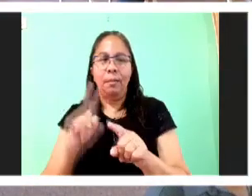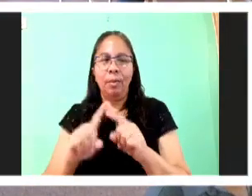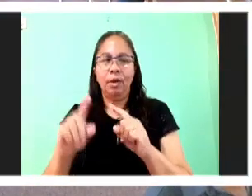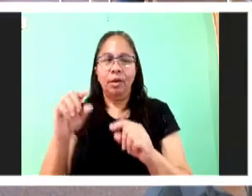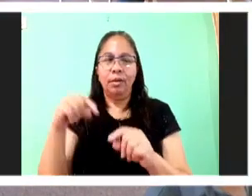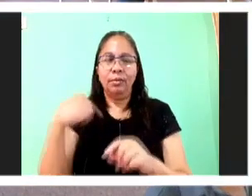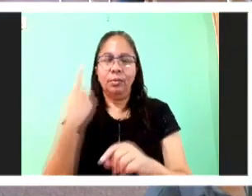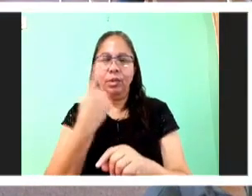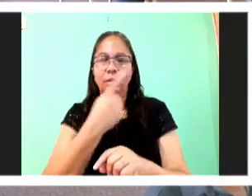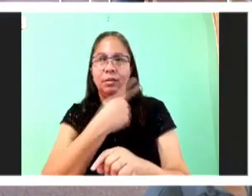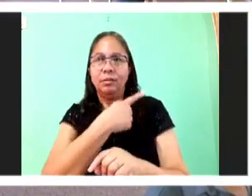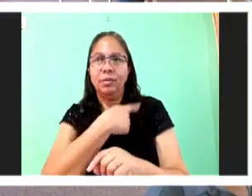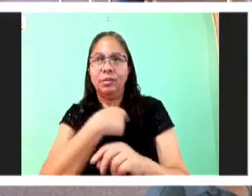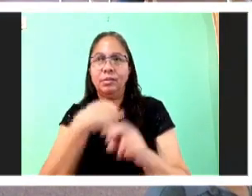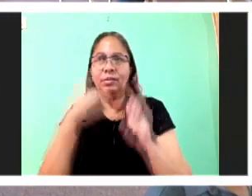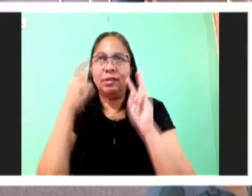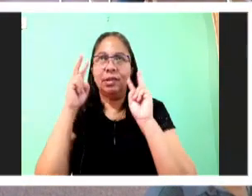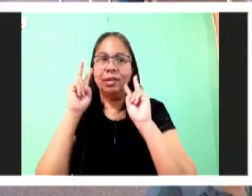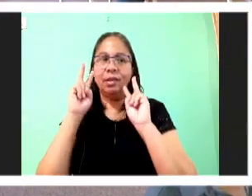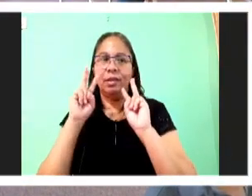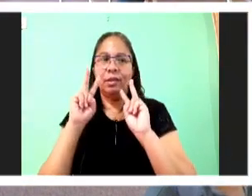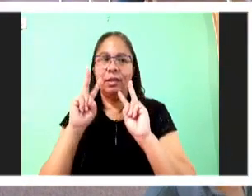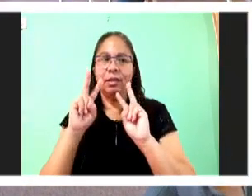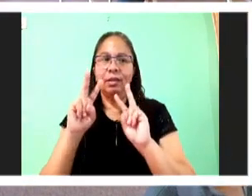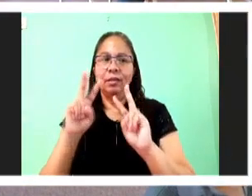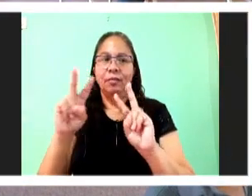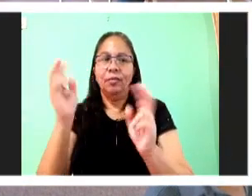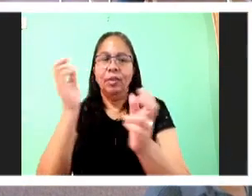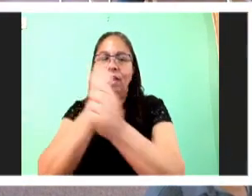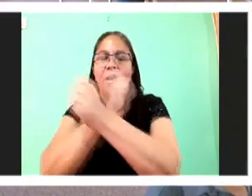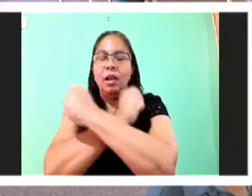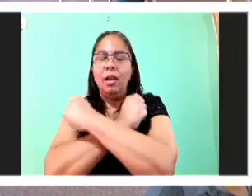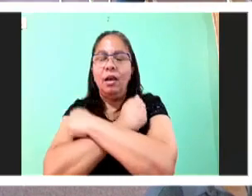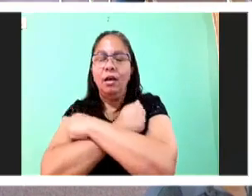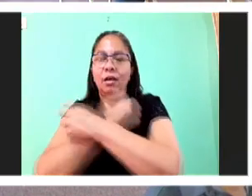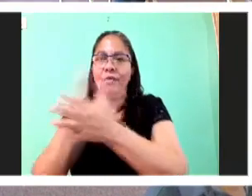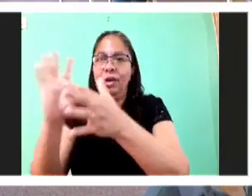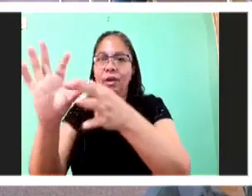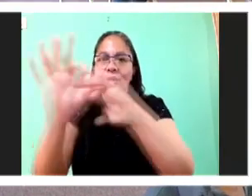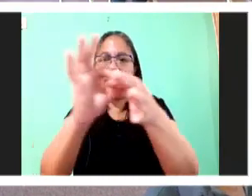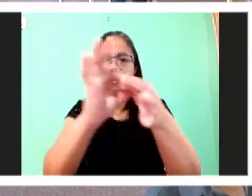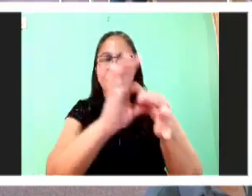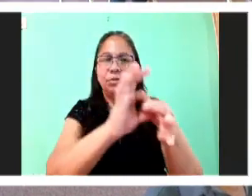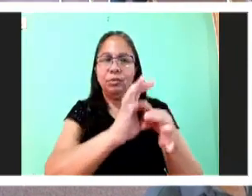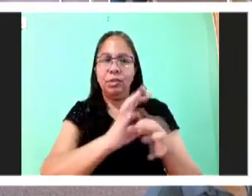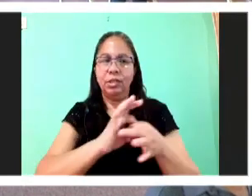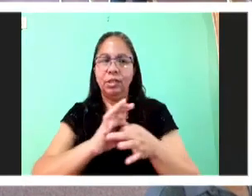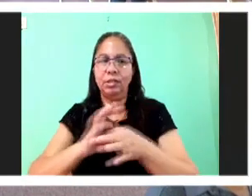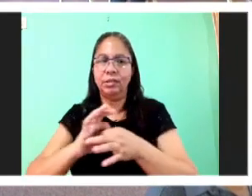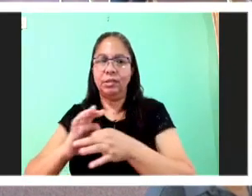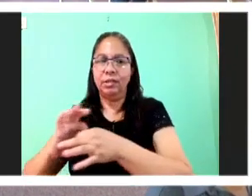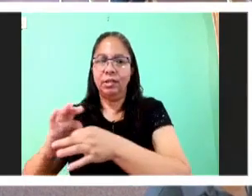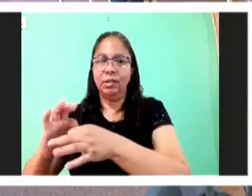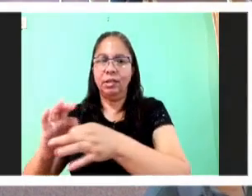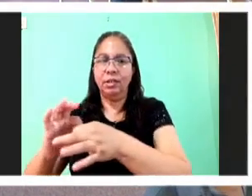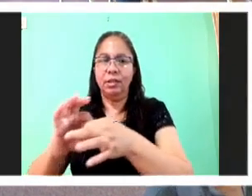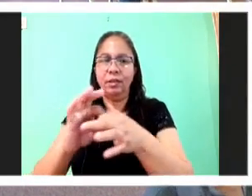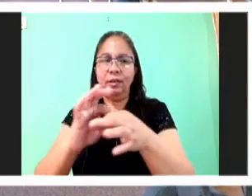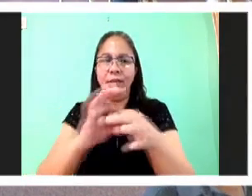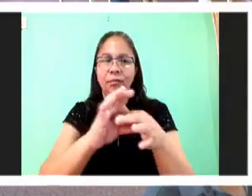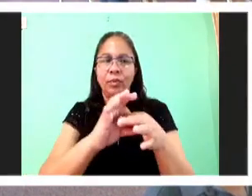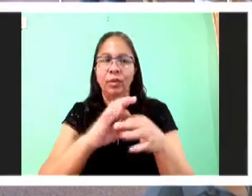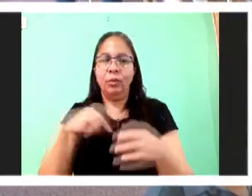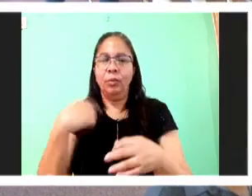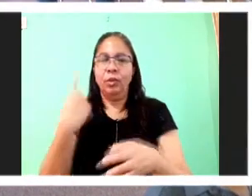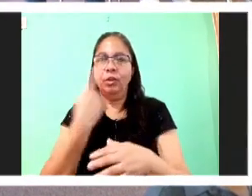Yet all can see the love, the unity we